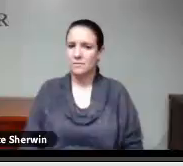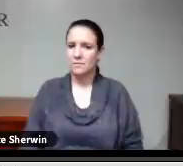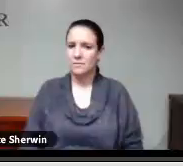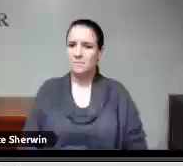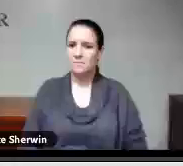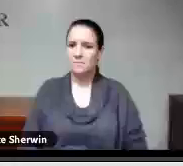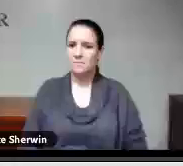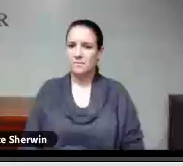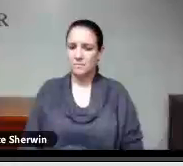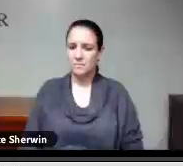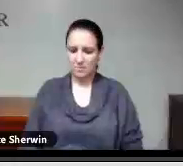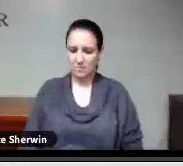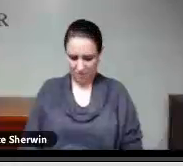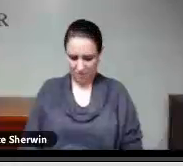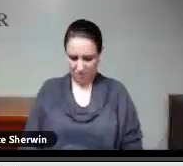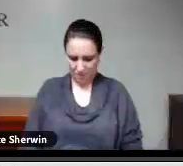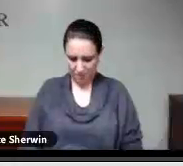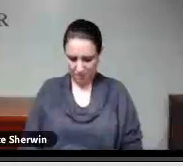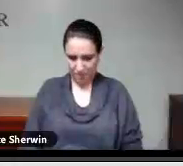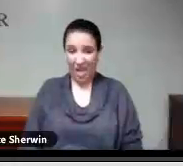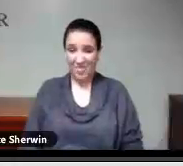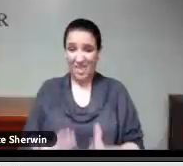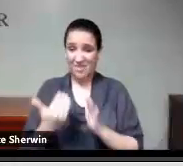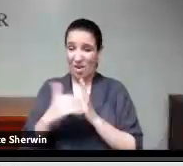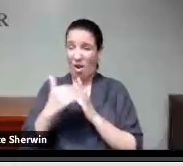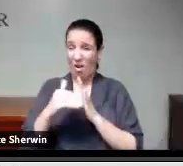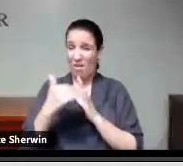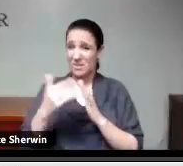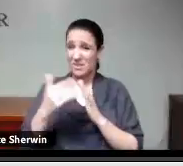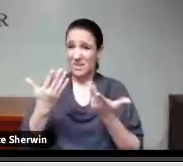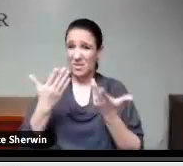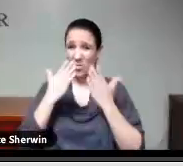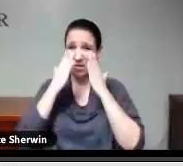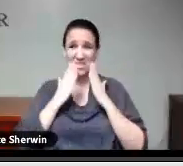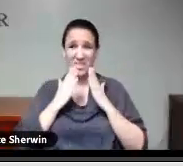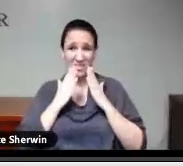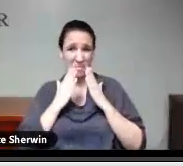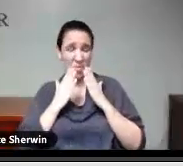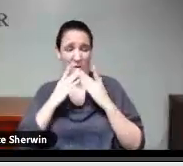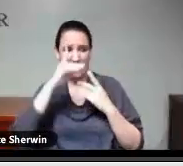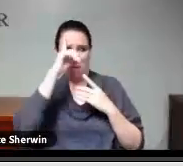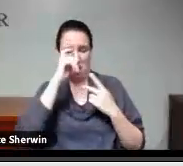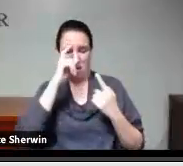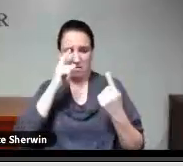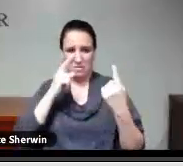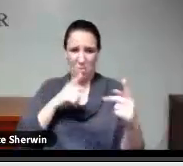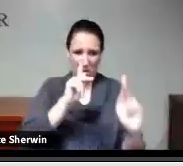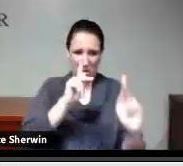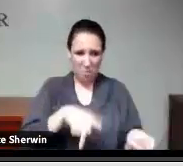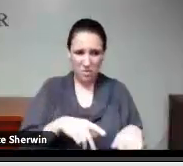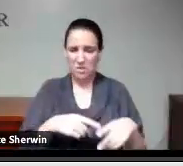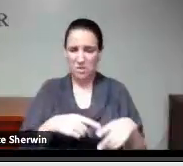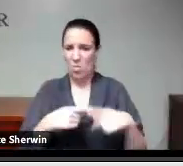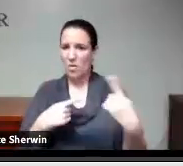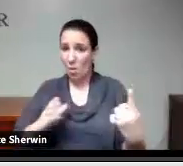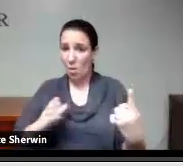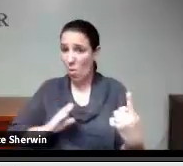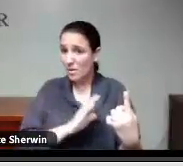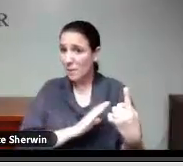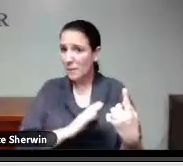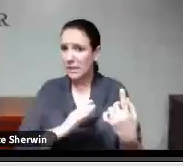of disappointment, because that one person or that committee or that specific